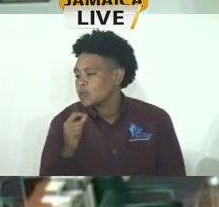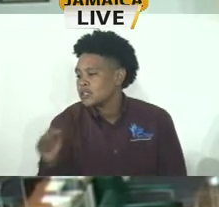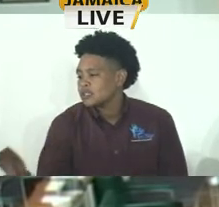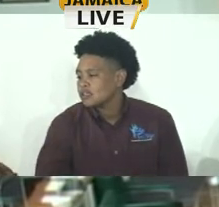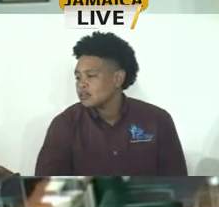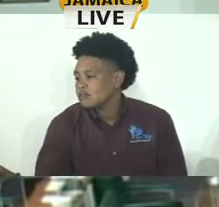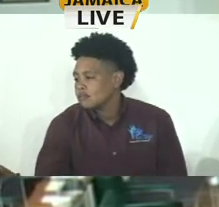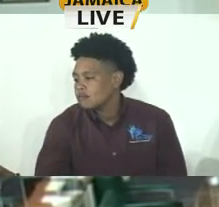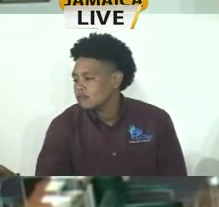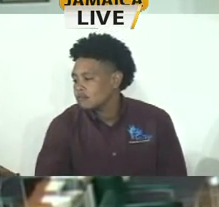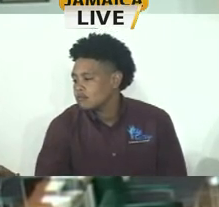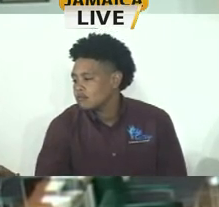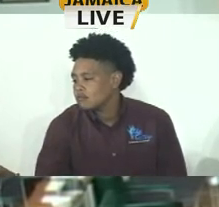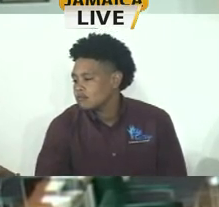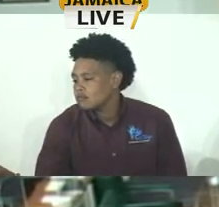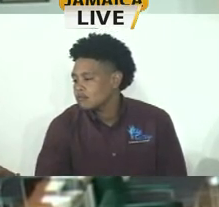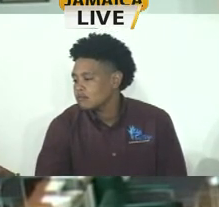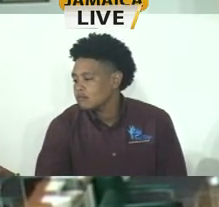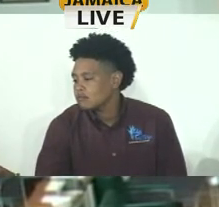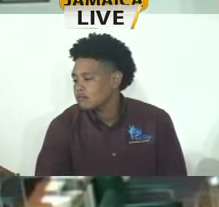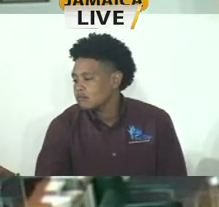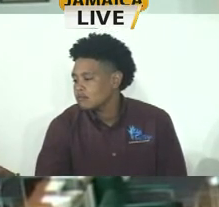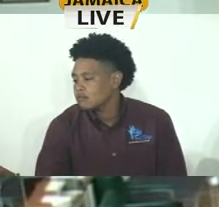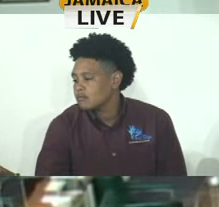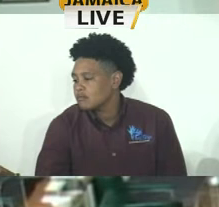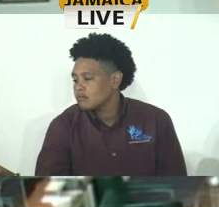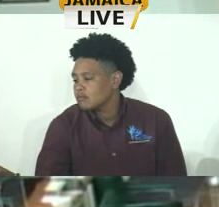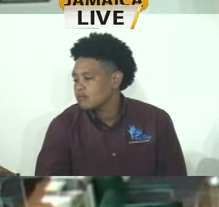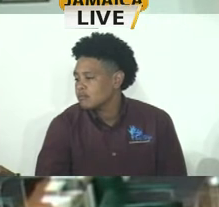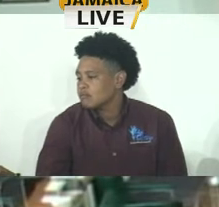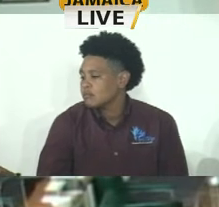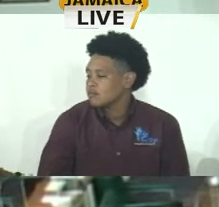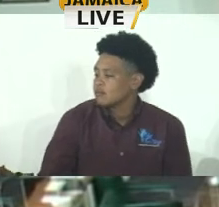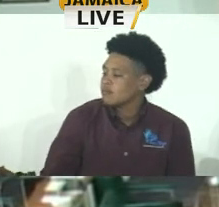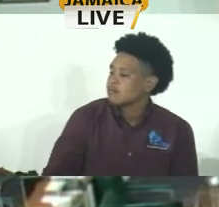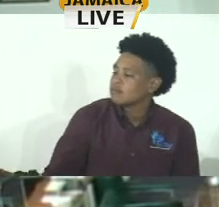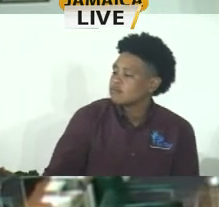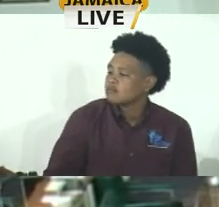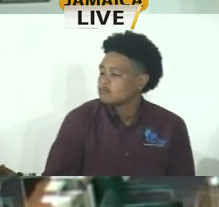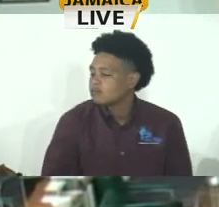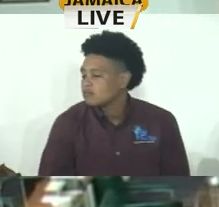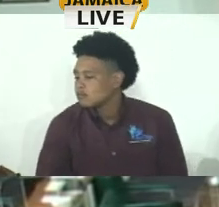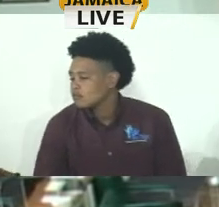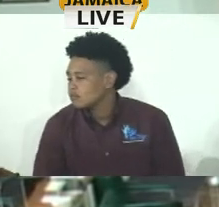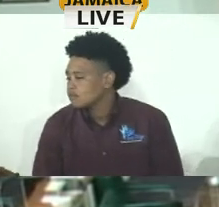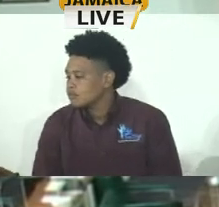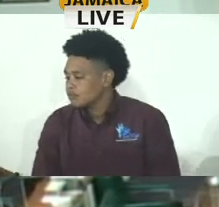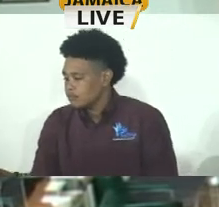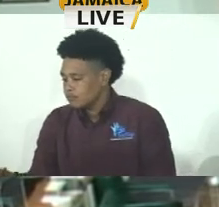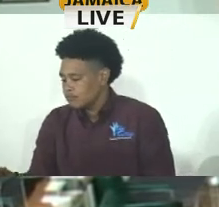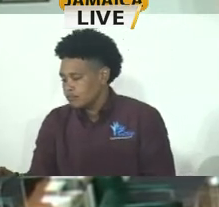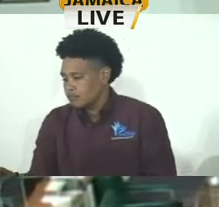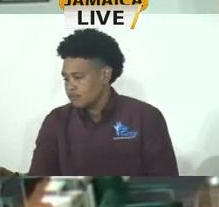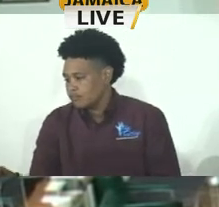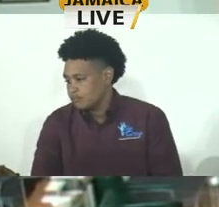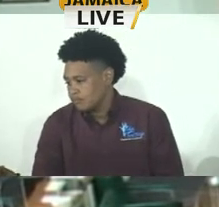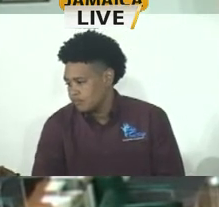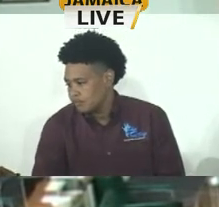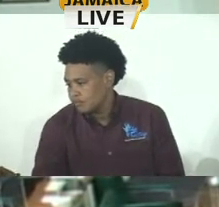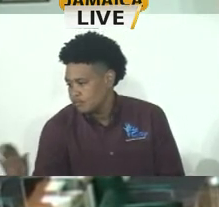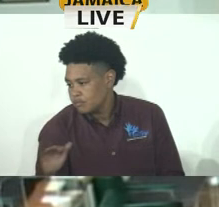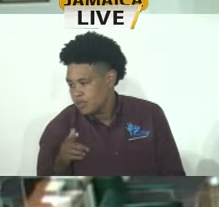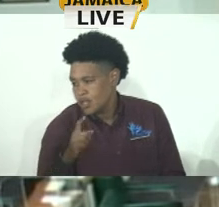house be allowed to sit beyond 7 30 to complete the business of the day those in favor